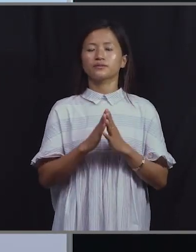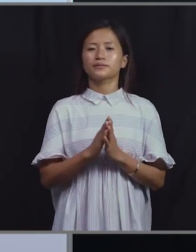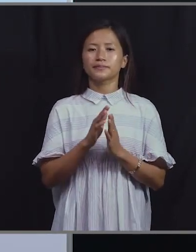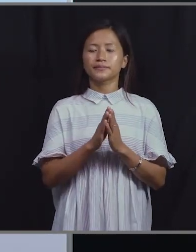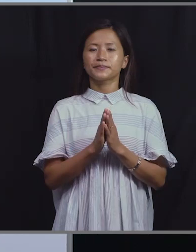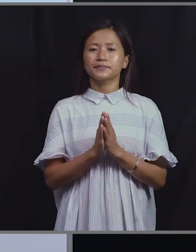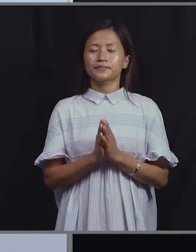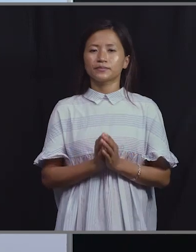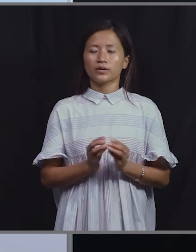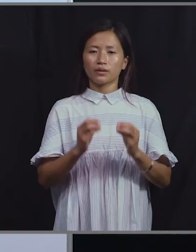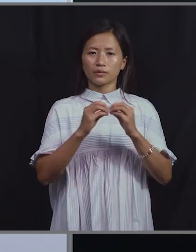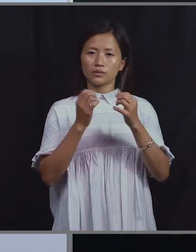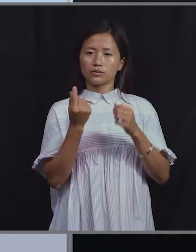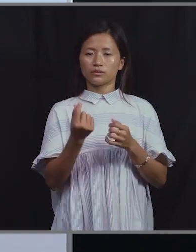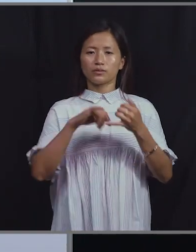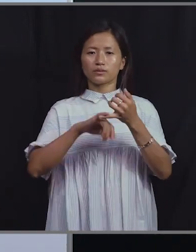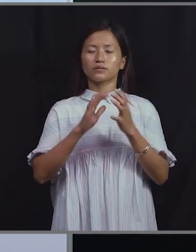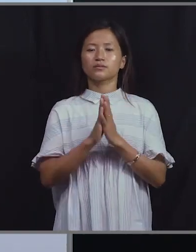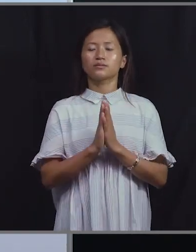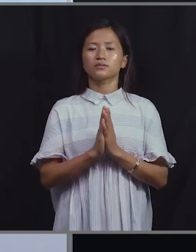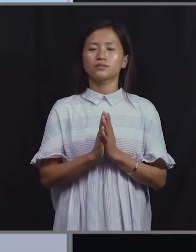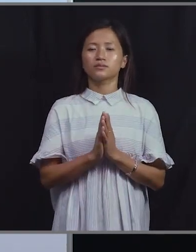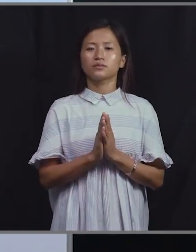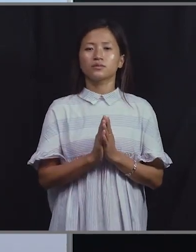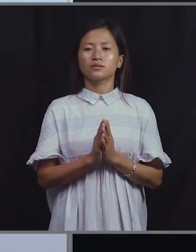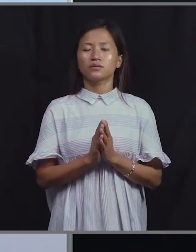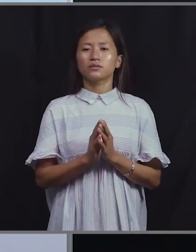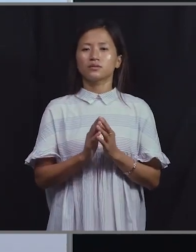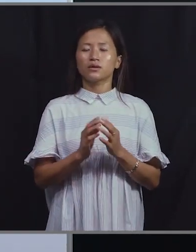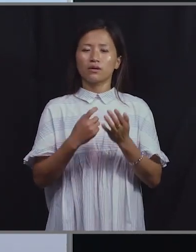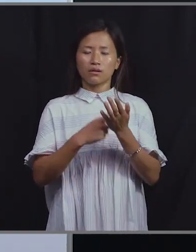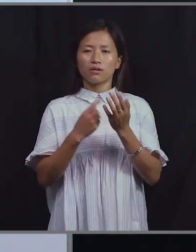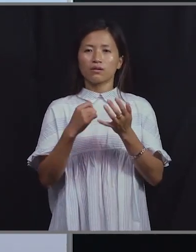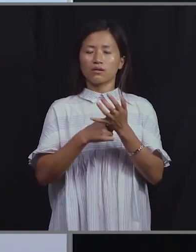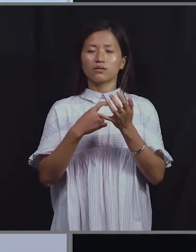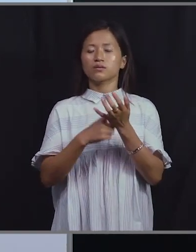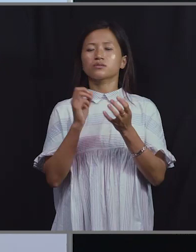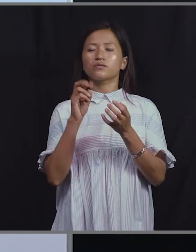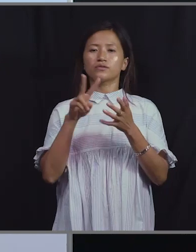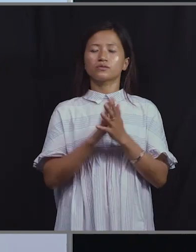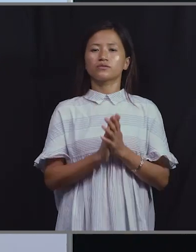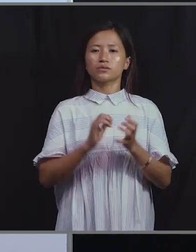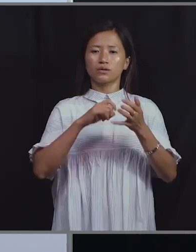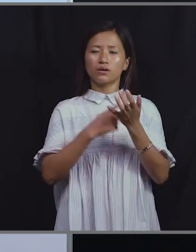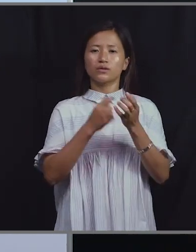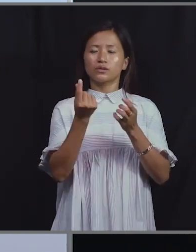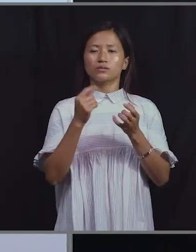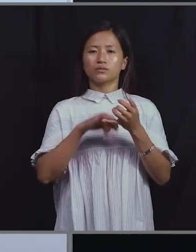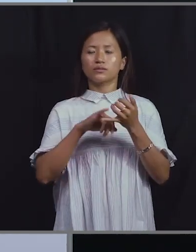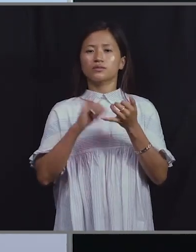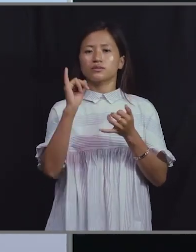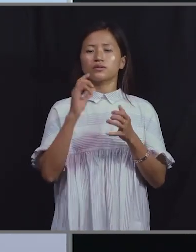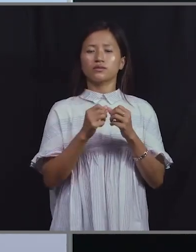we have US, and we have Soviet Russia. These 3 countries signed